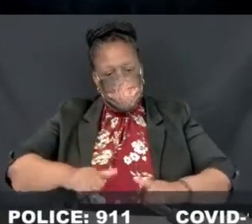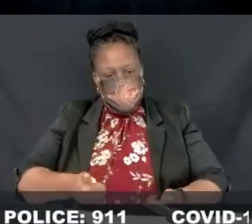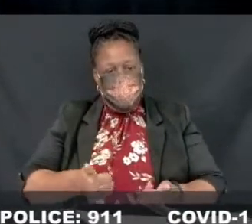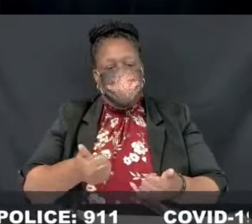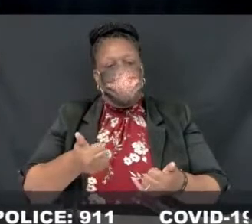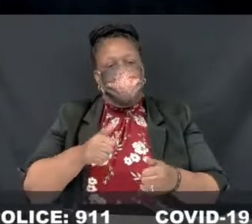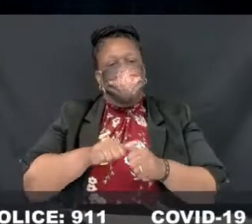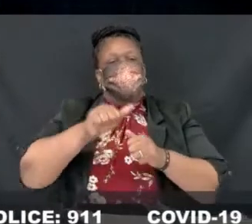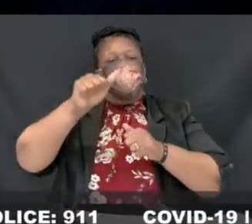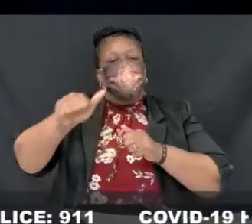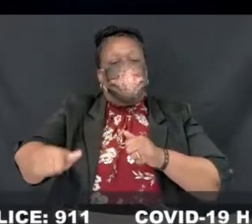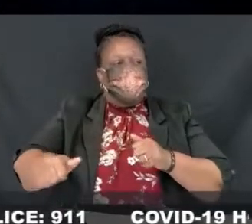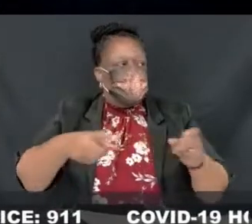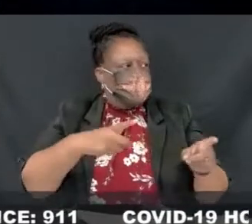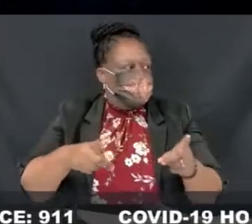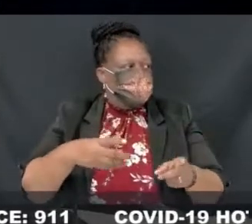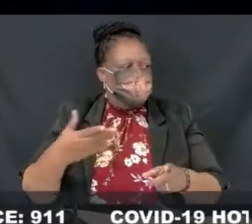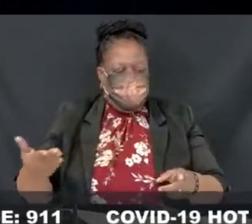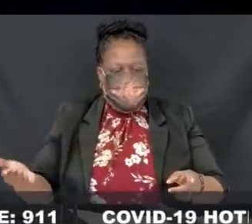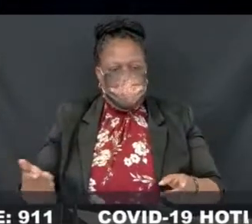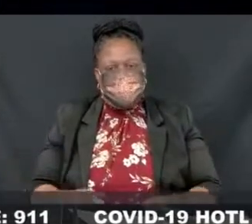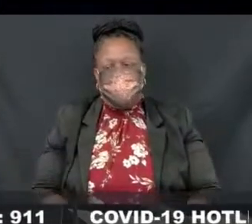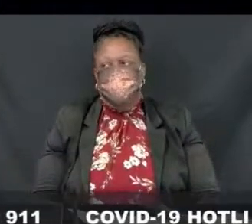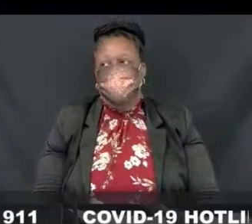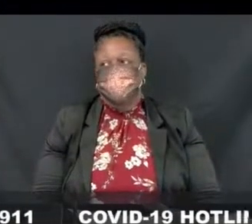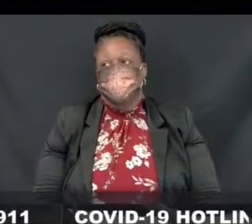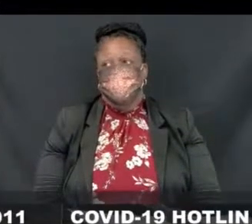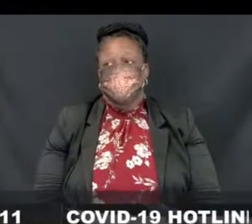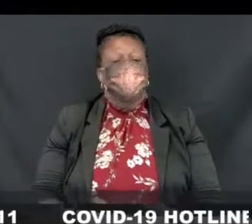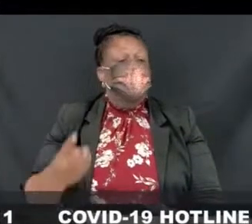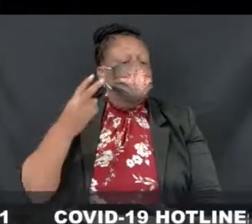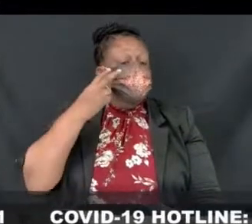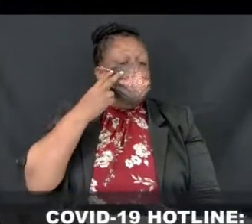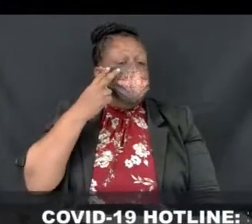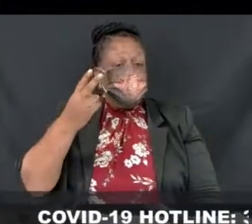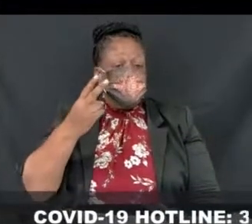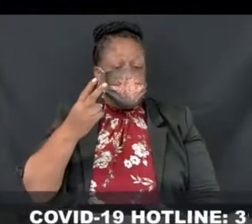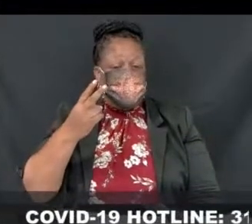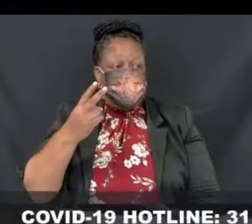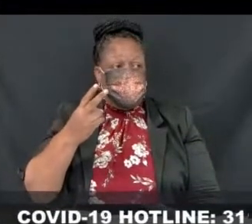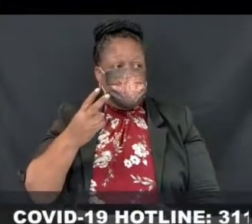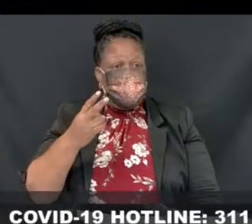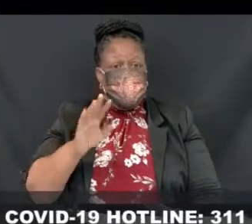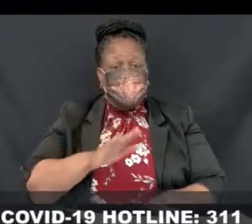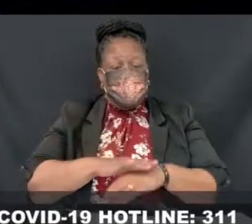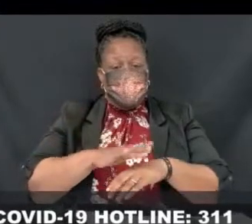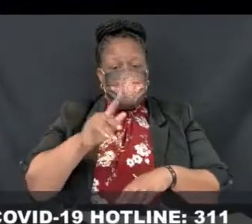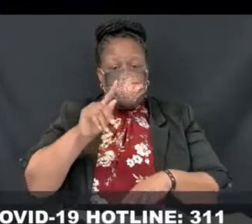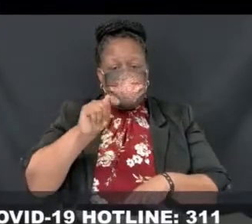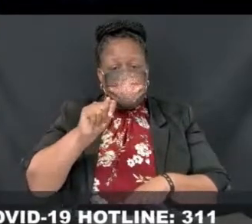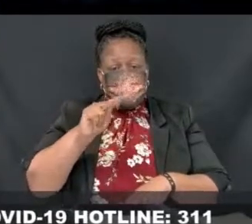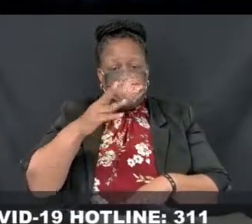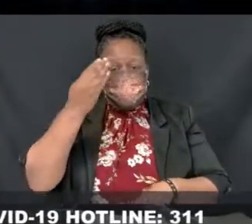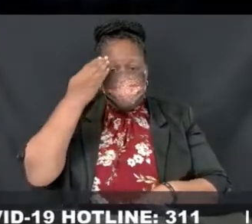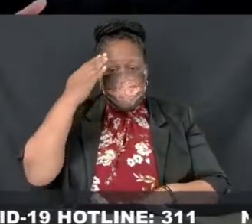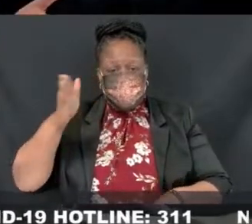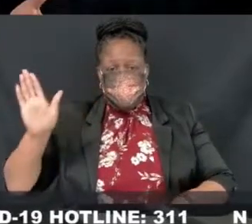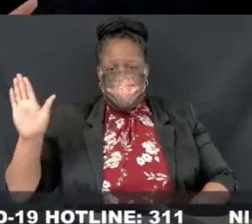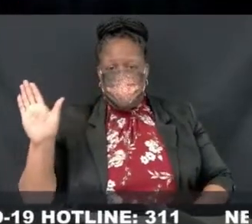take things. I know we see the situation what happened with Will Smith and Chris Rock.